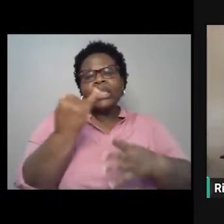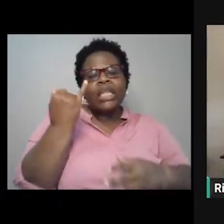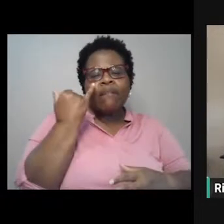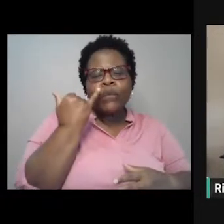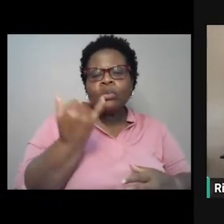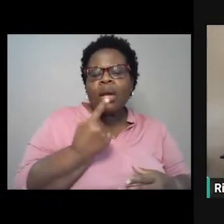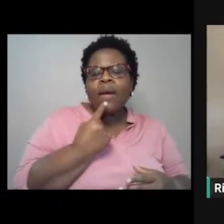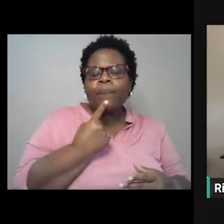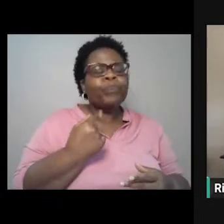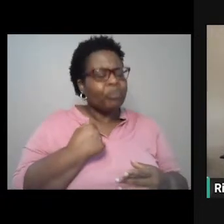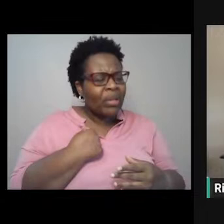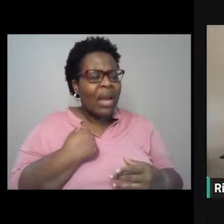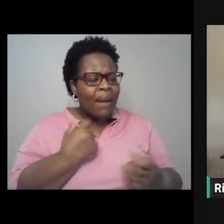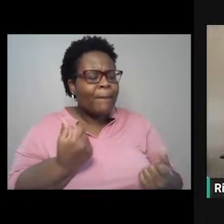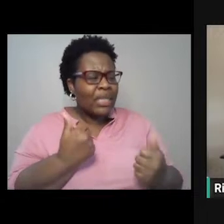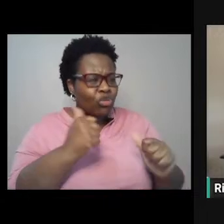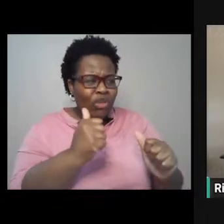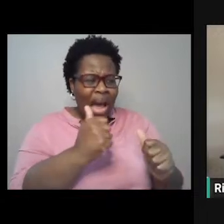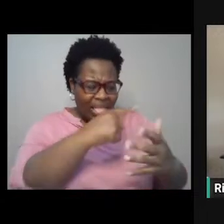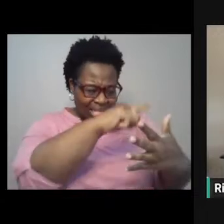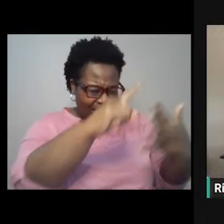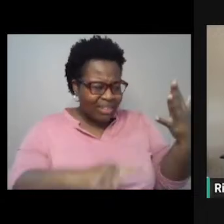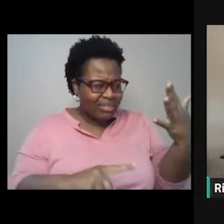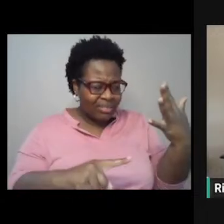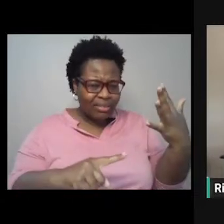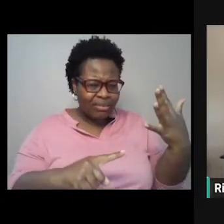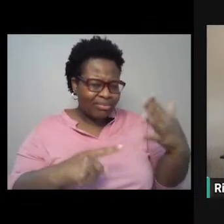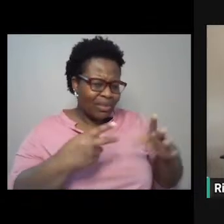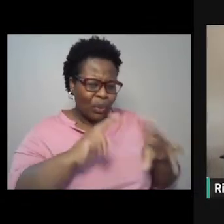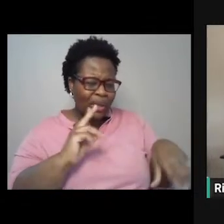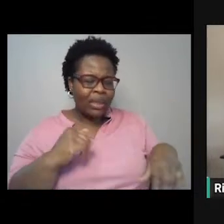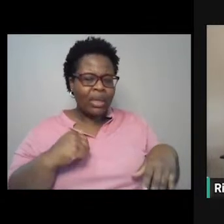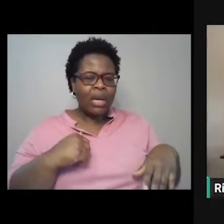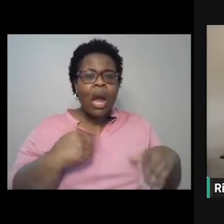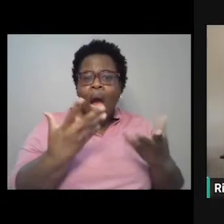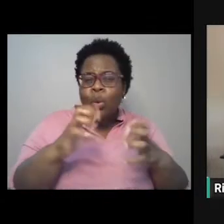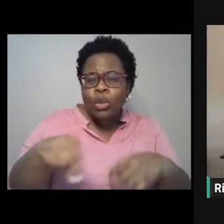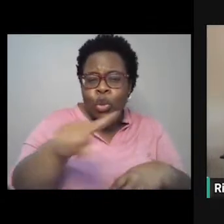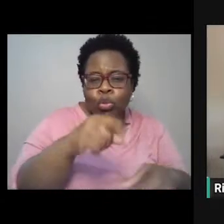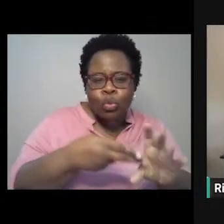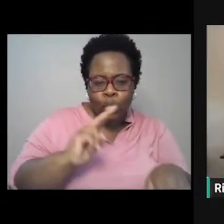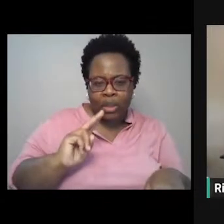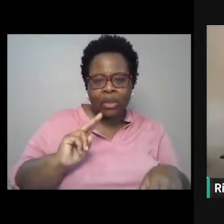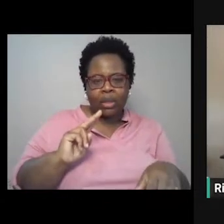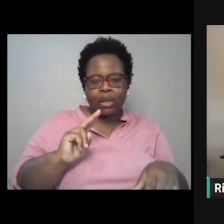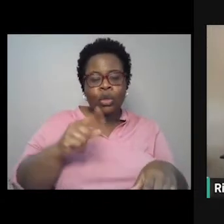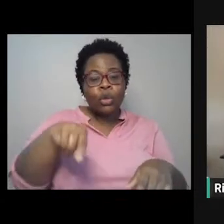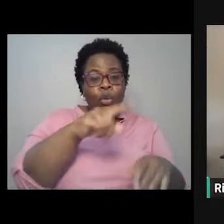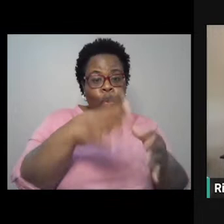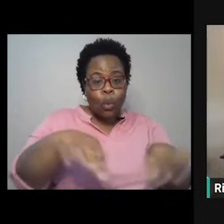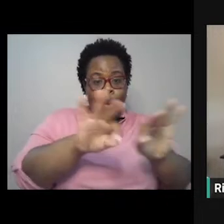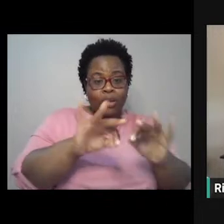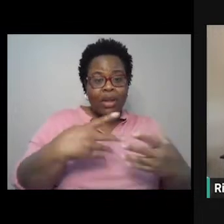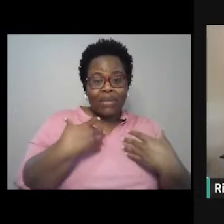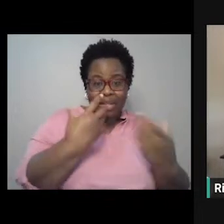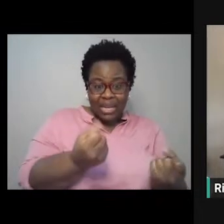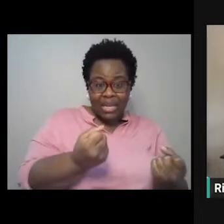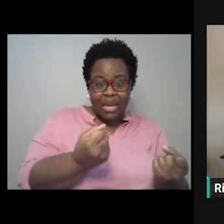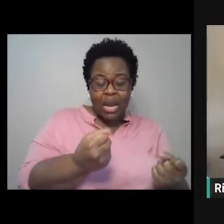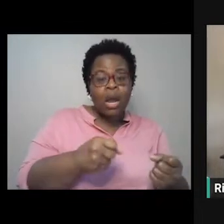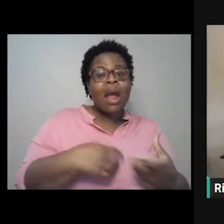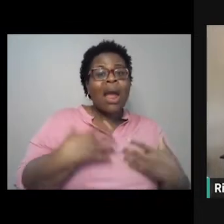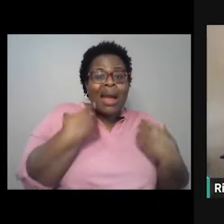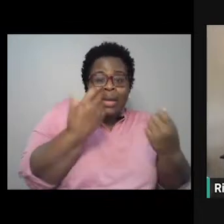X or Y or Z, don't give up on yourself. You are worthy of healing, and healing